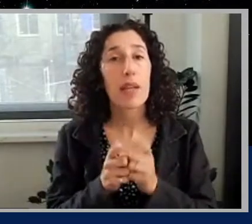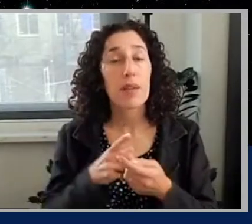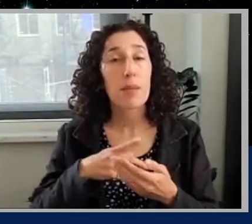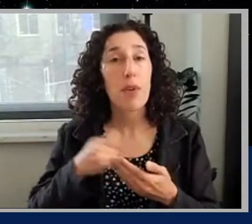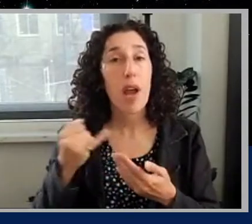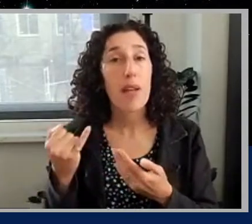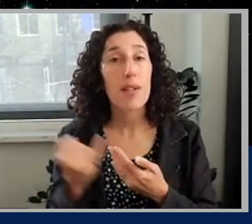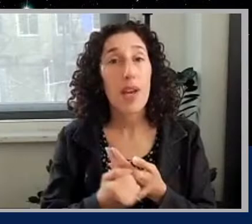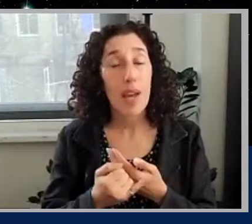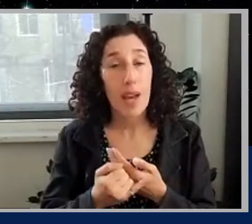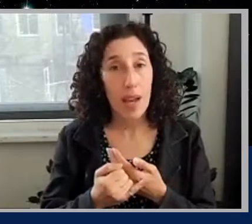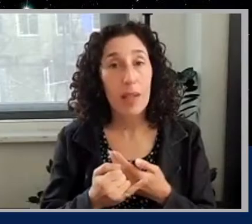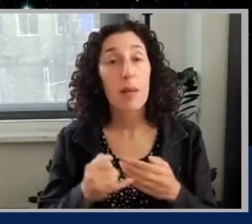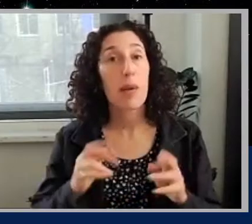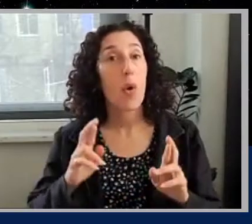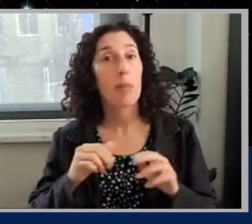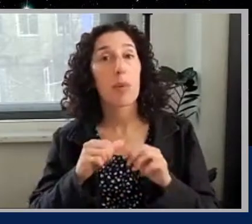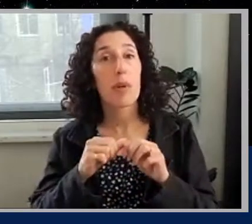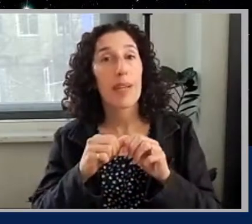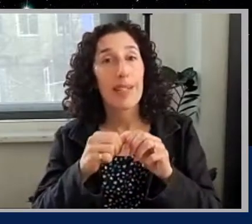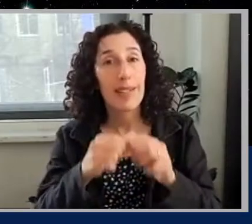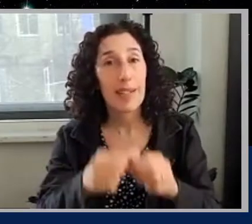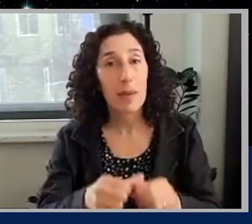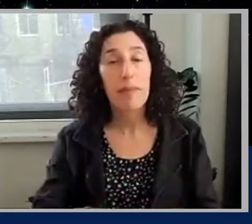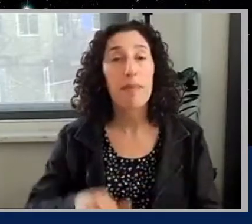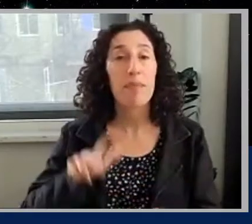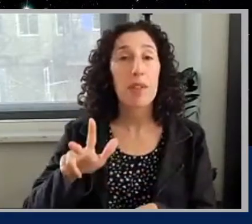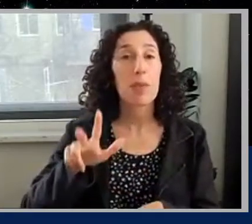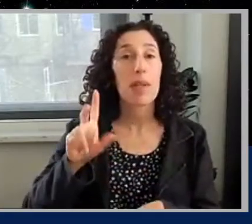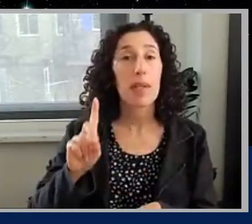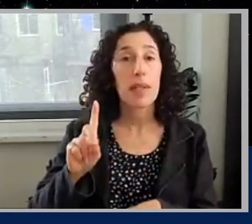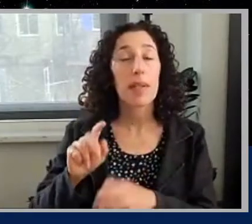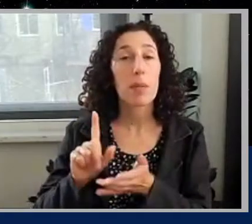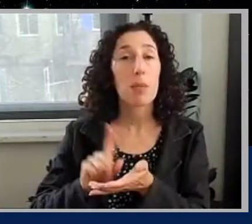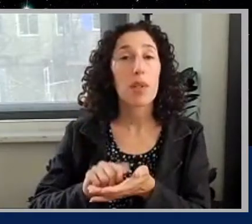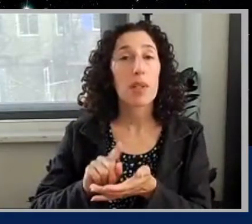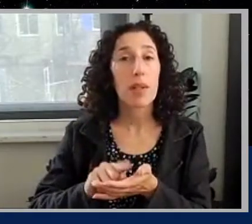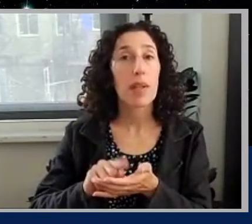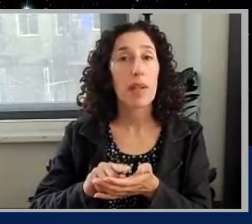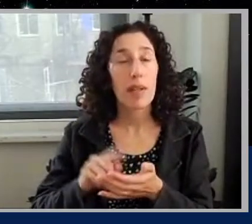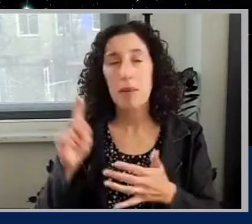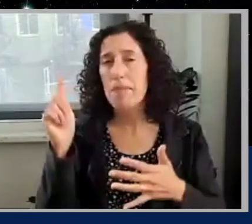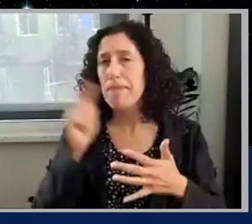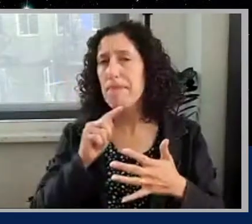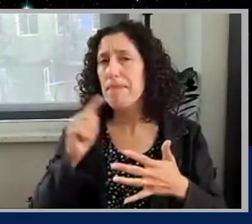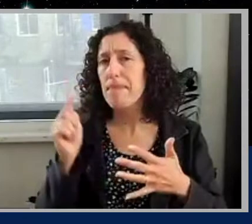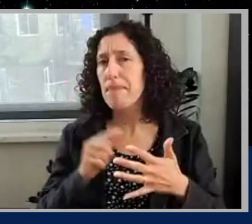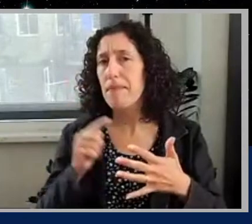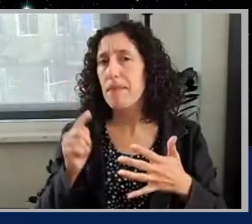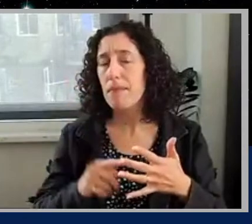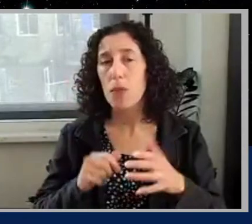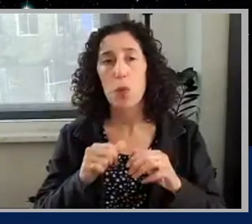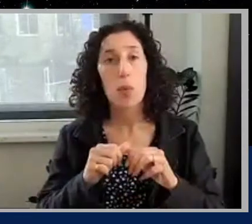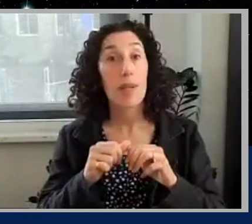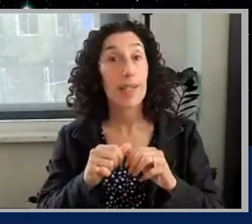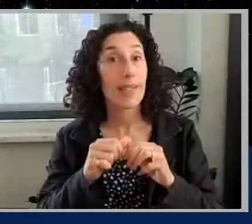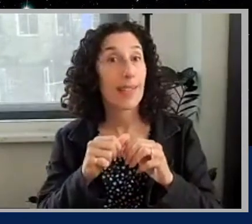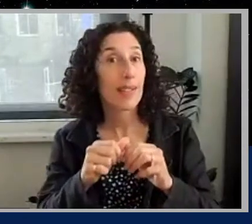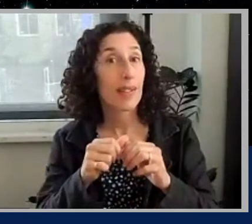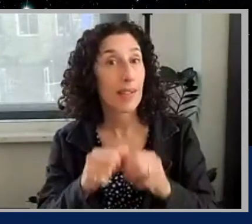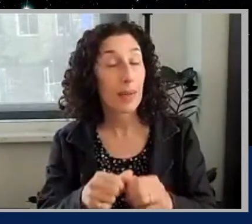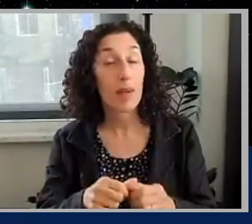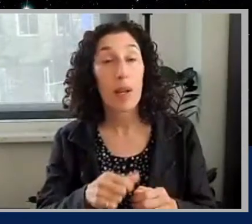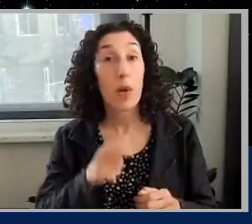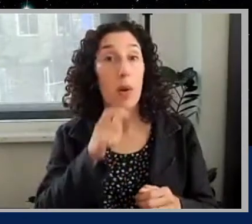keep doing 3D modeling and 3D printing. And I think one day I just kind of hope of